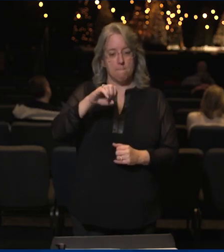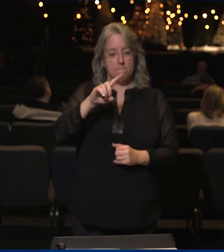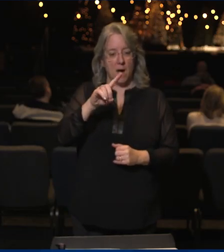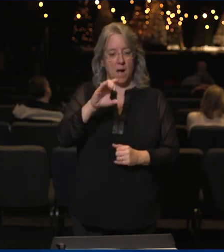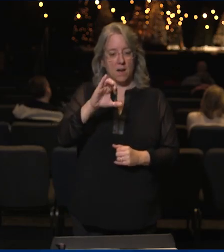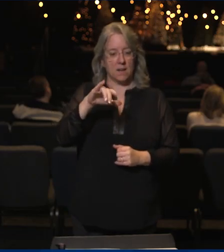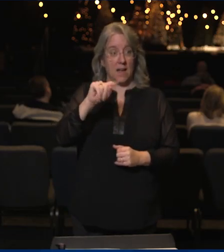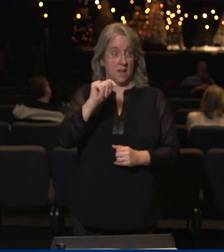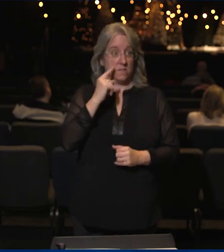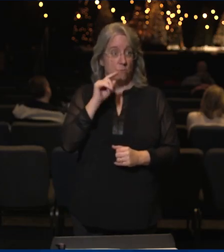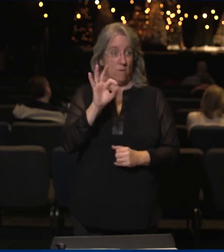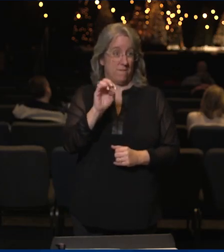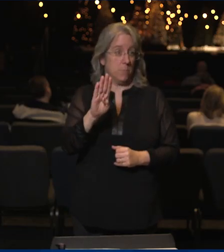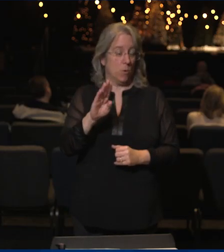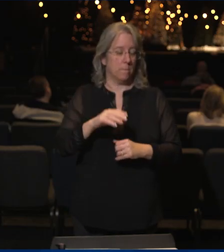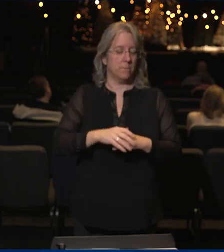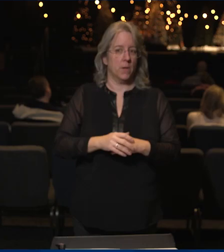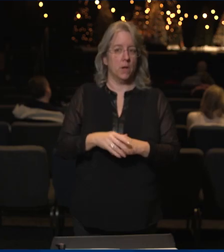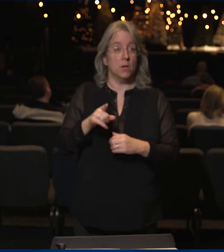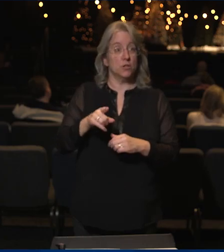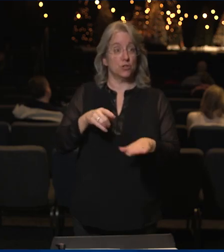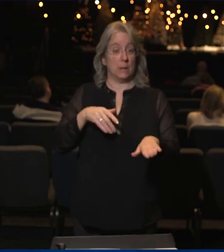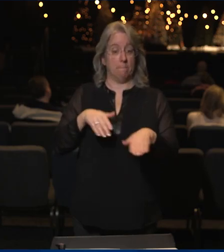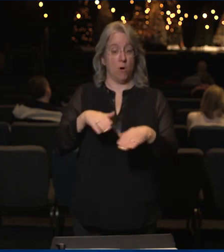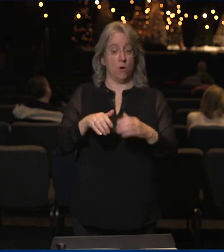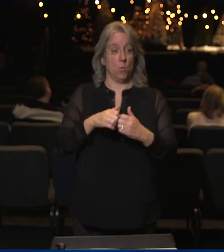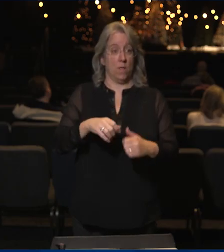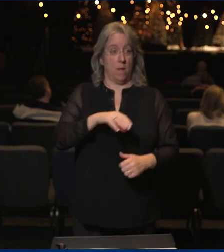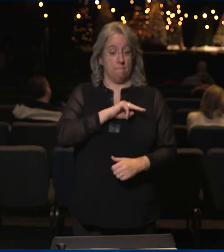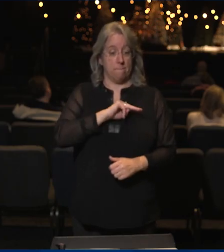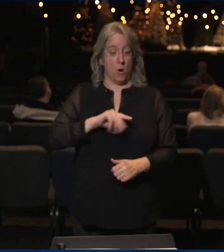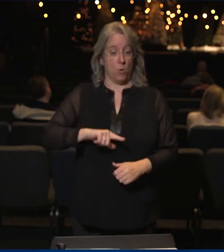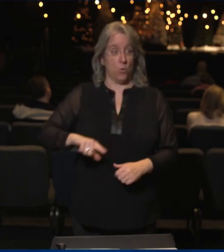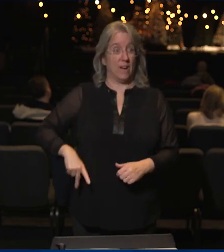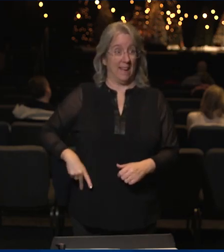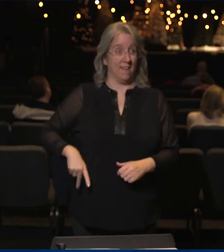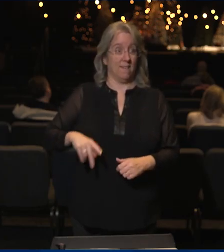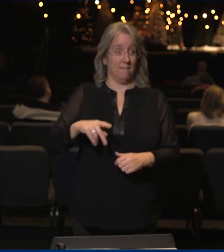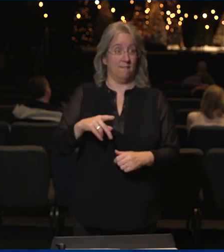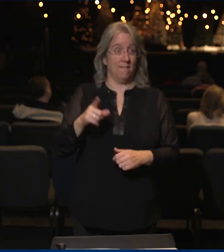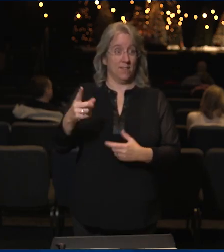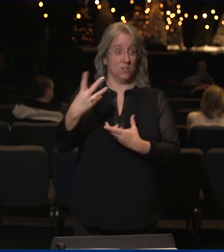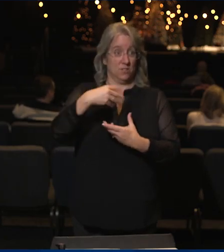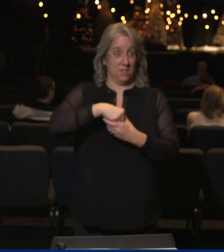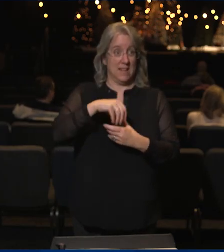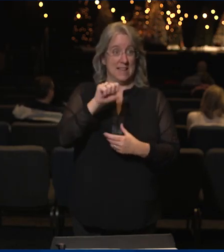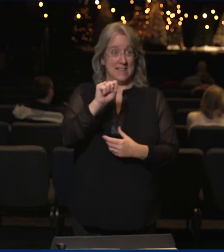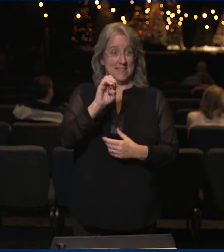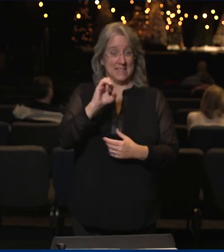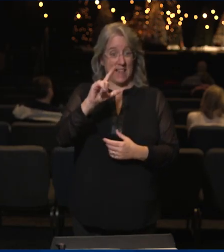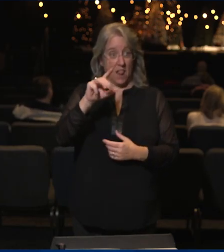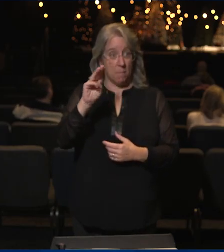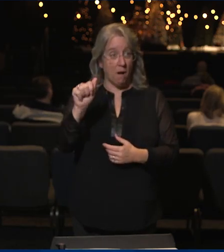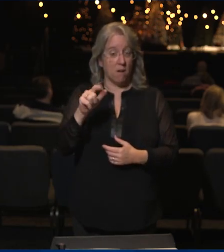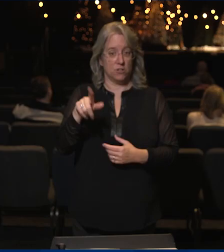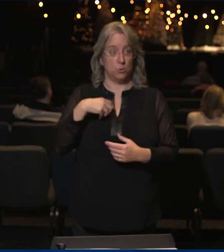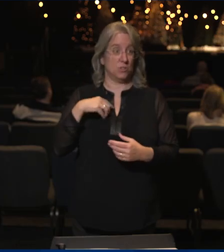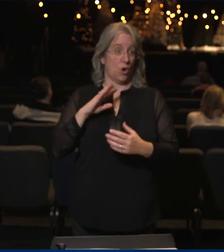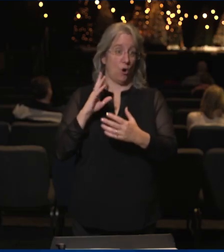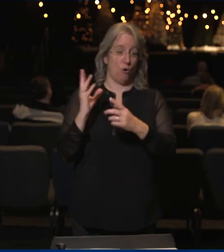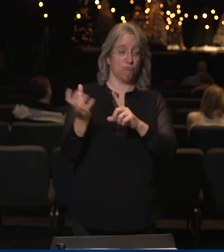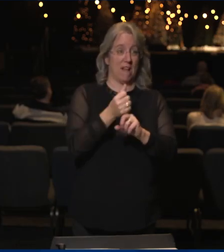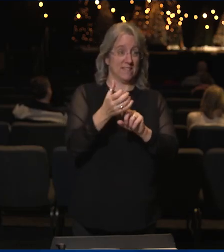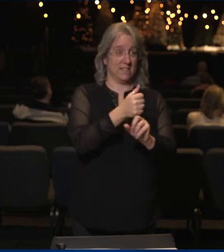marched with King when she was 8 years old. She's from Selma. She was arrested multiple times. By the time she was a teenager, she was trained